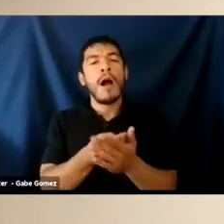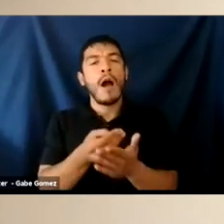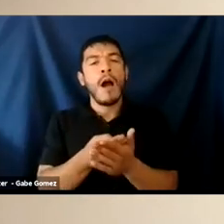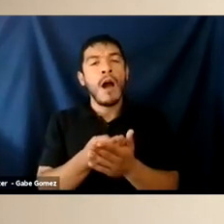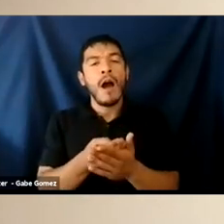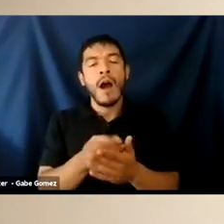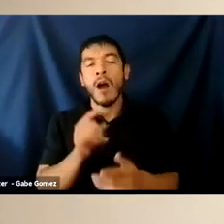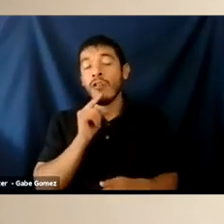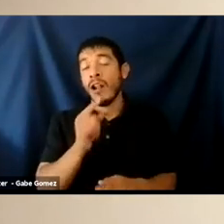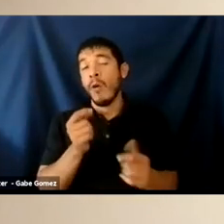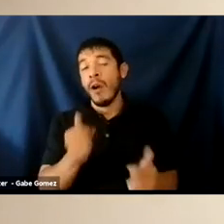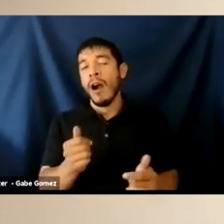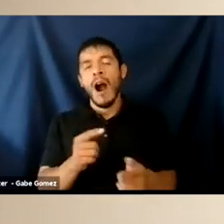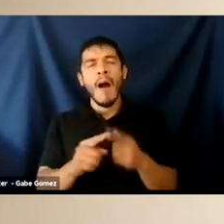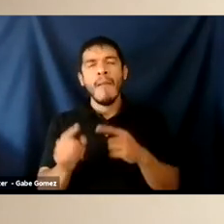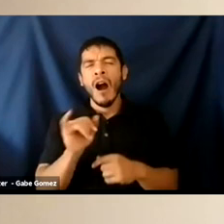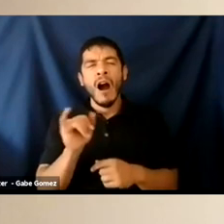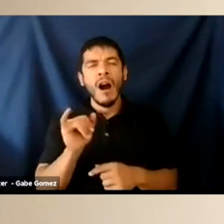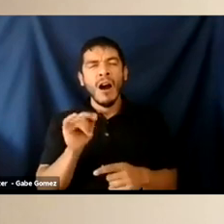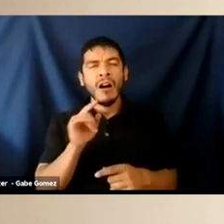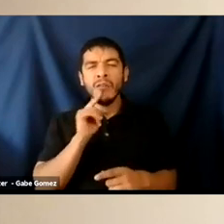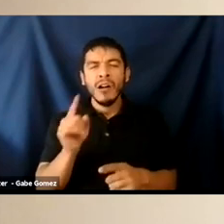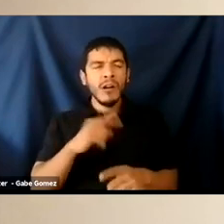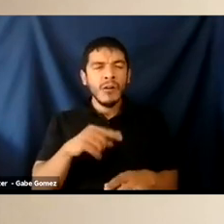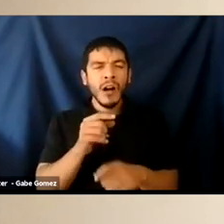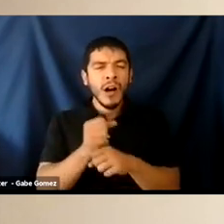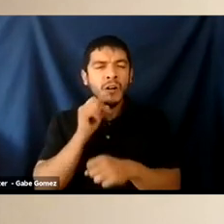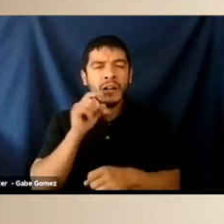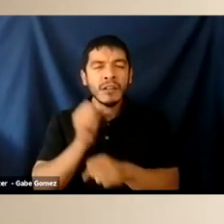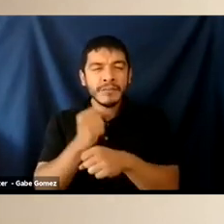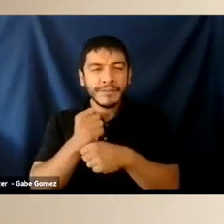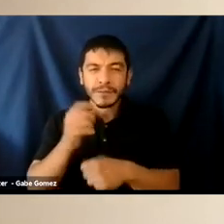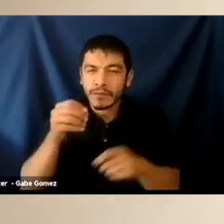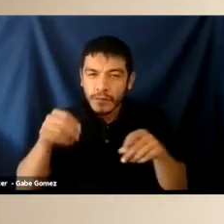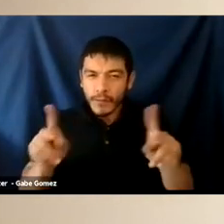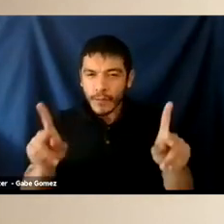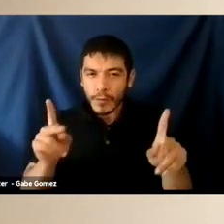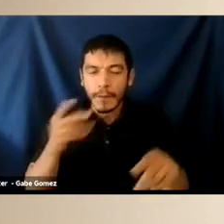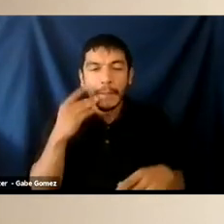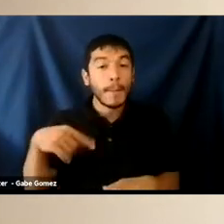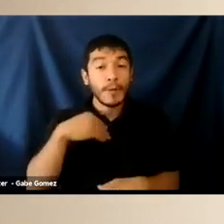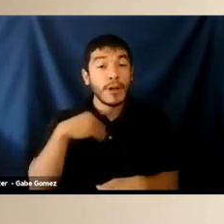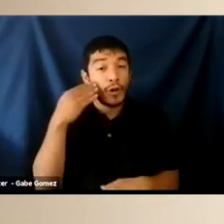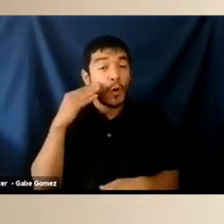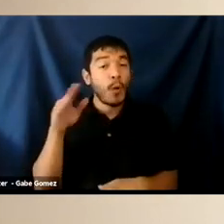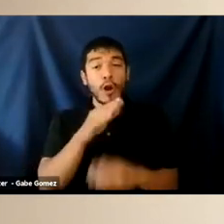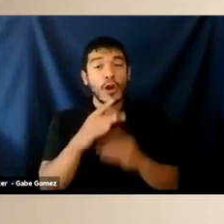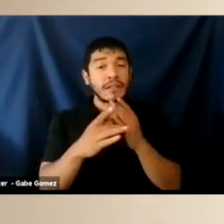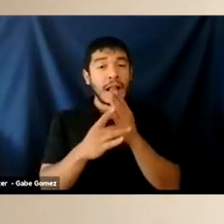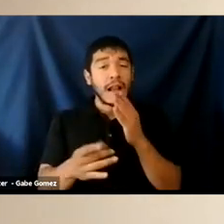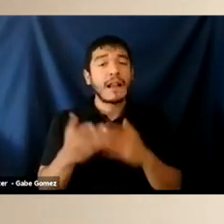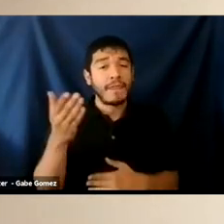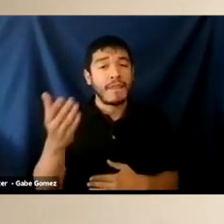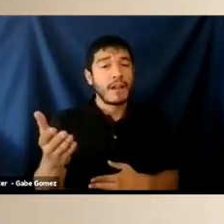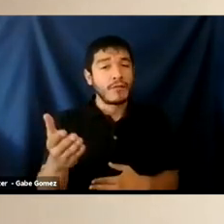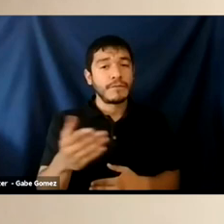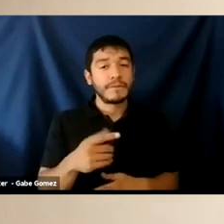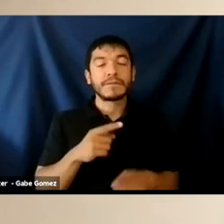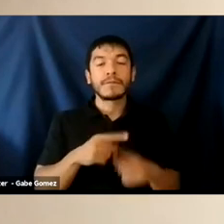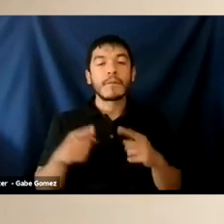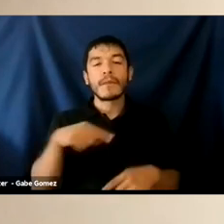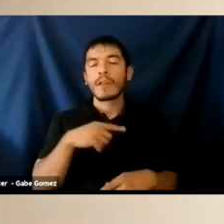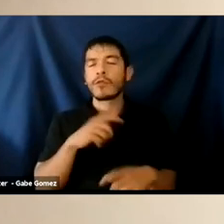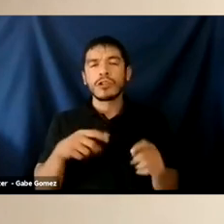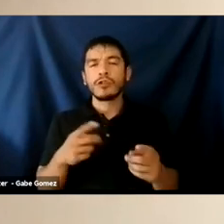really bluntly, but also where we are creating opportunity. Because we know the talent is out there, but what we need